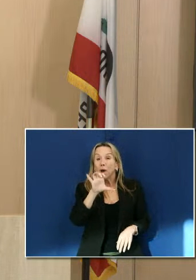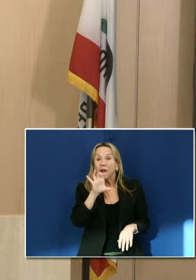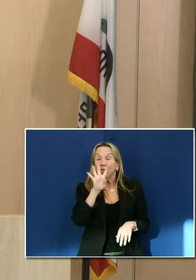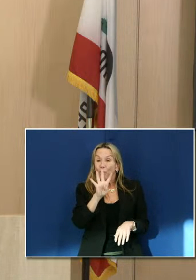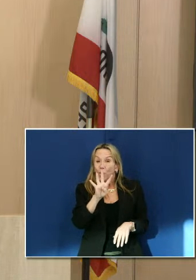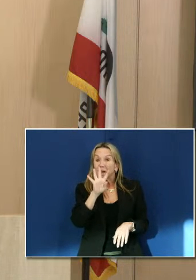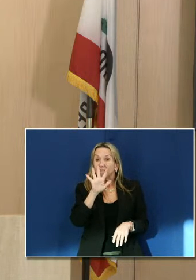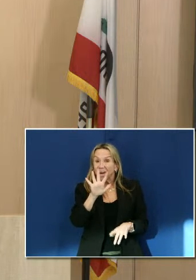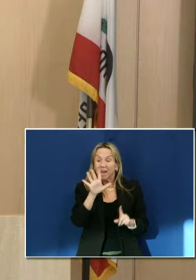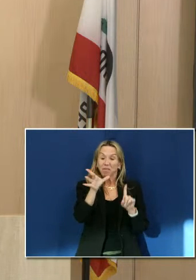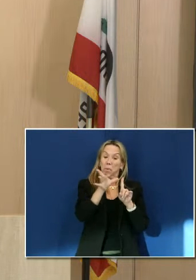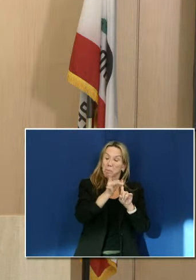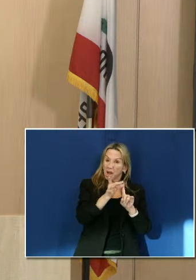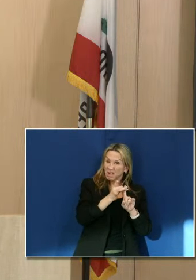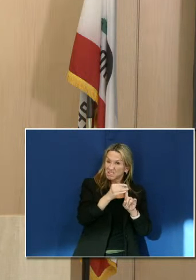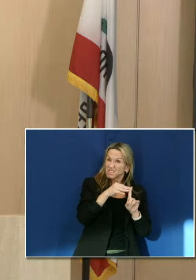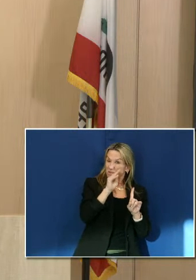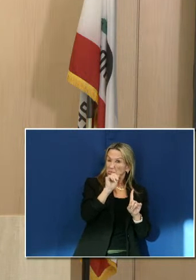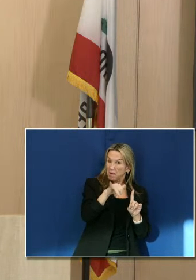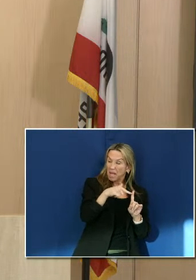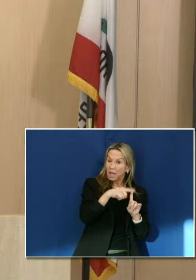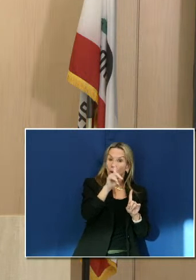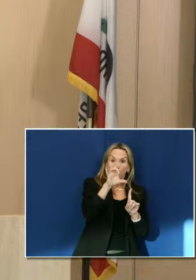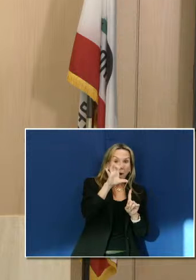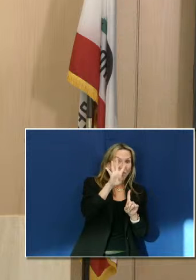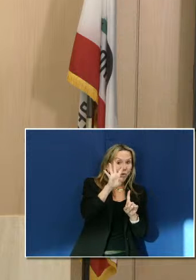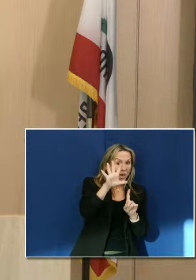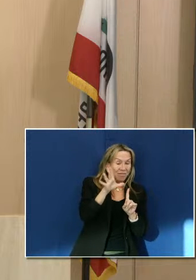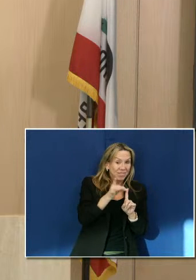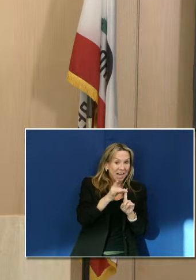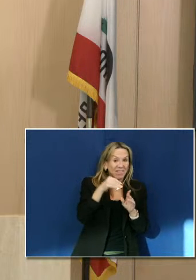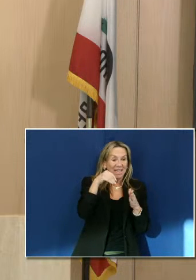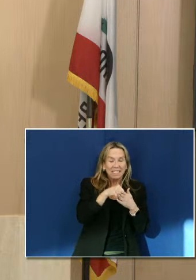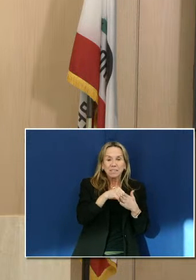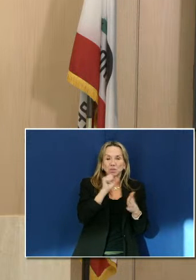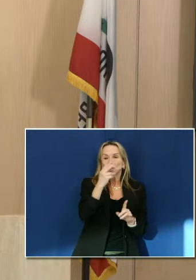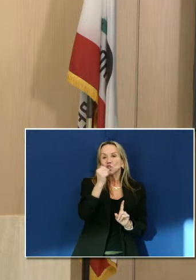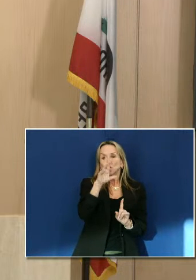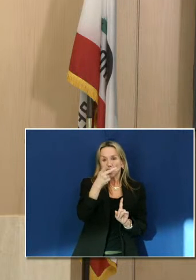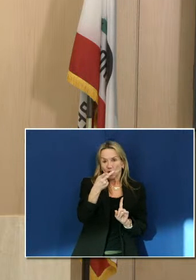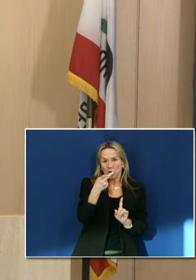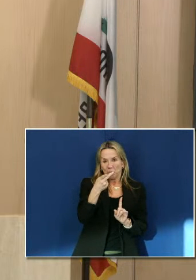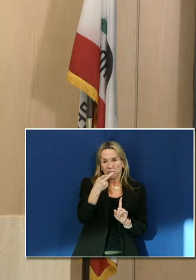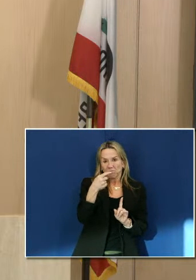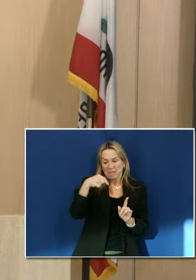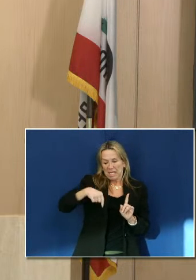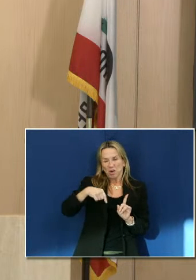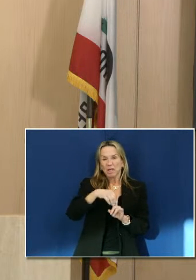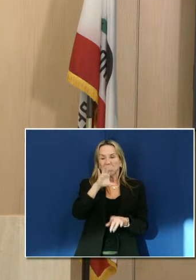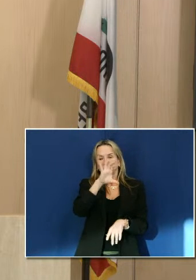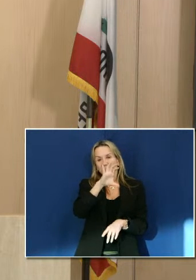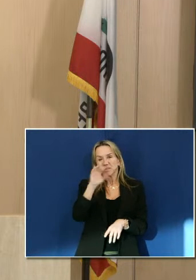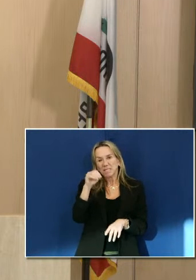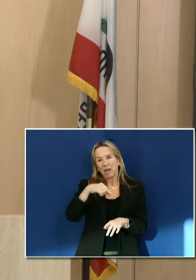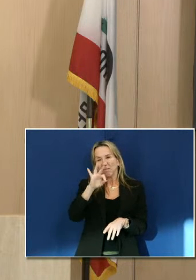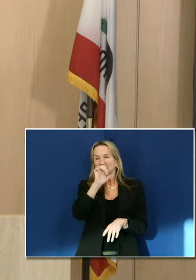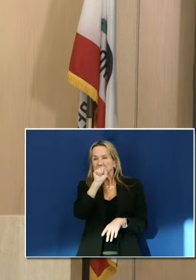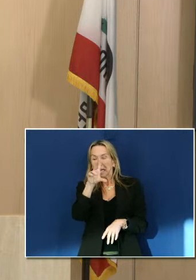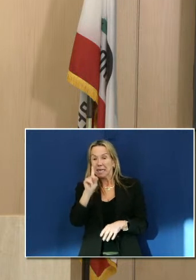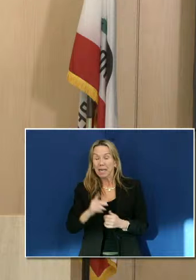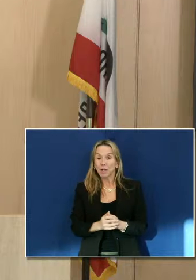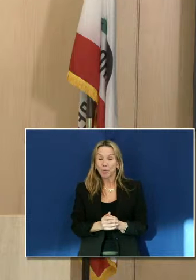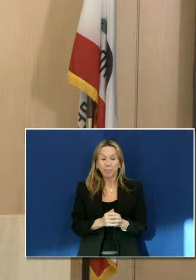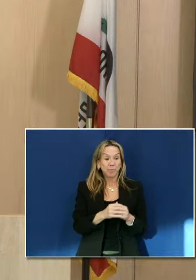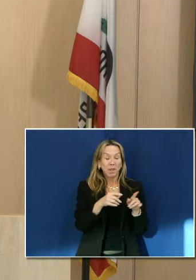145 positive COVID patients in our hospitals collectively across San Diego County. The number declined